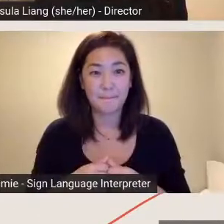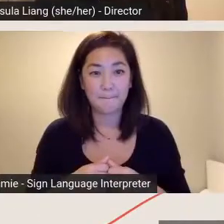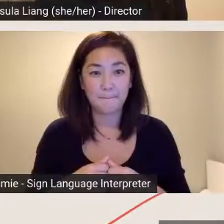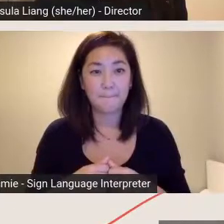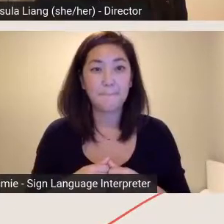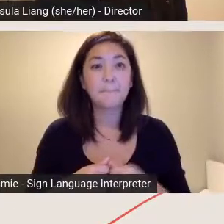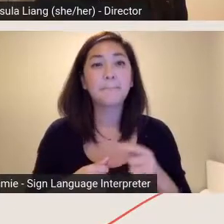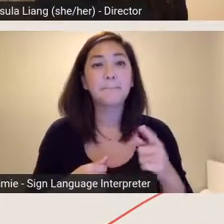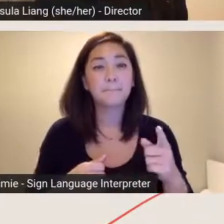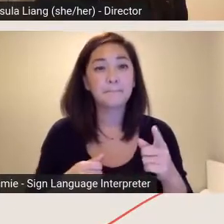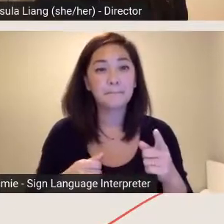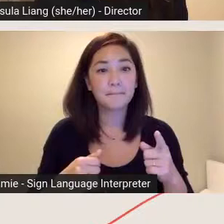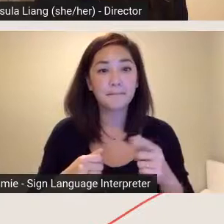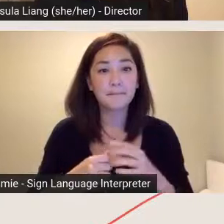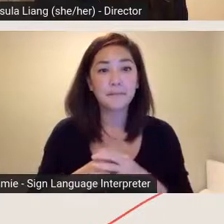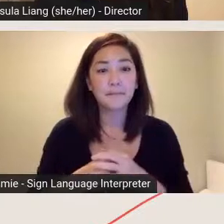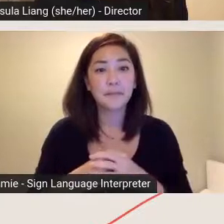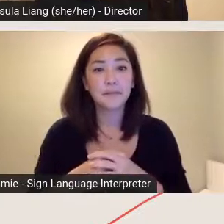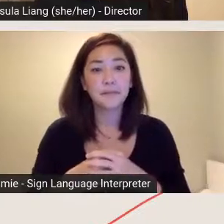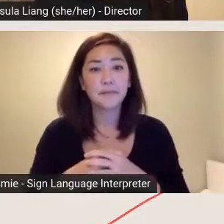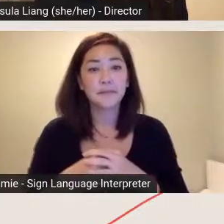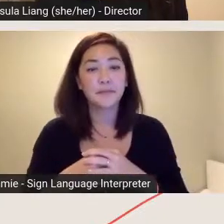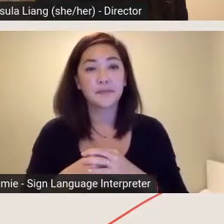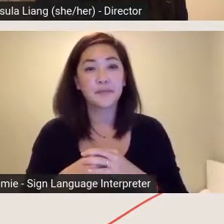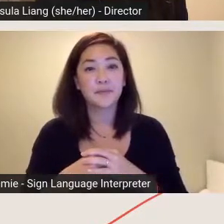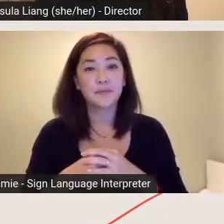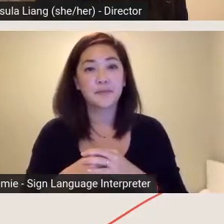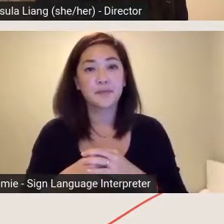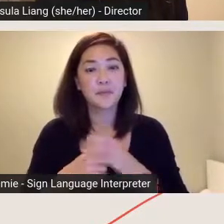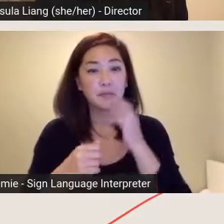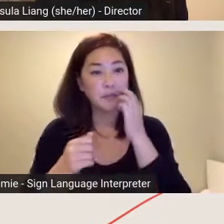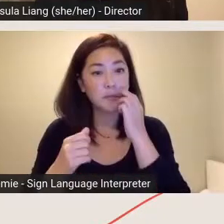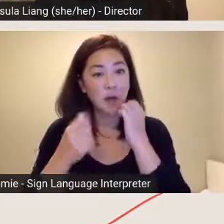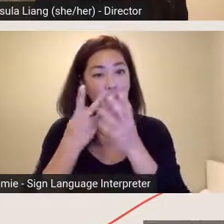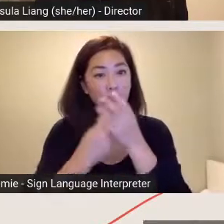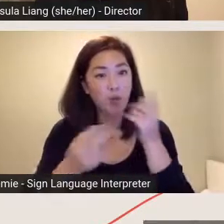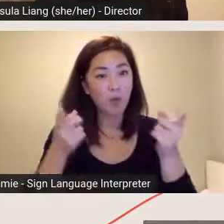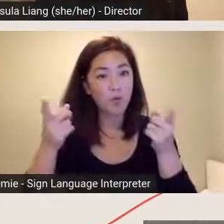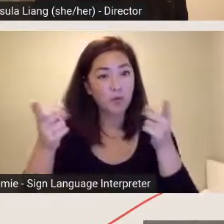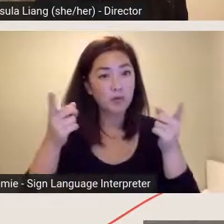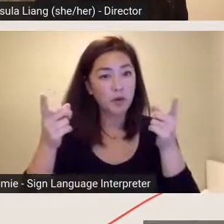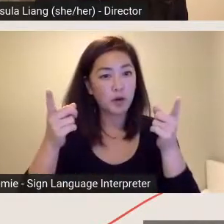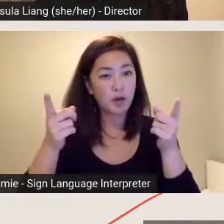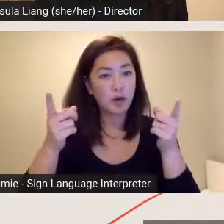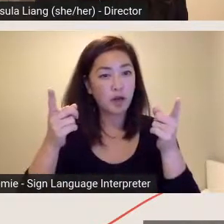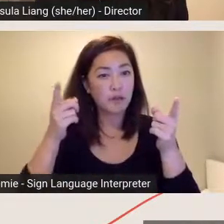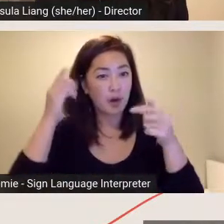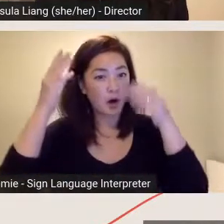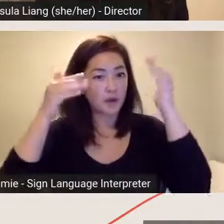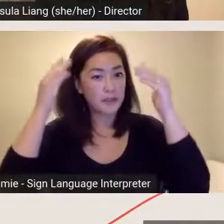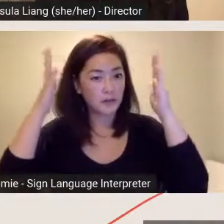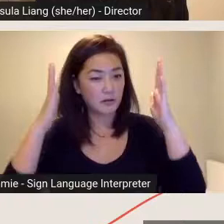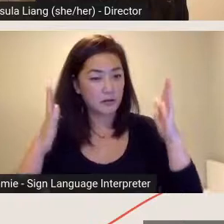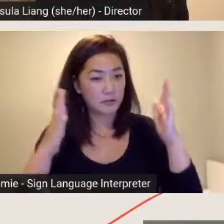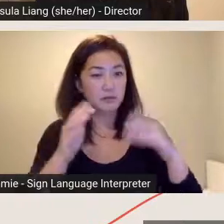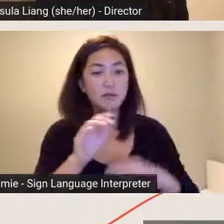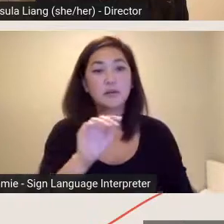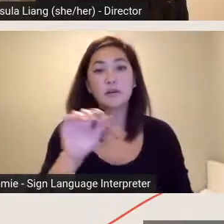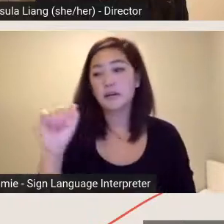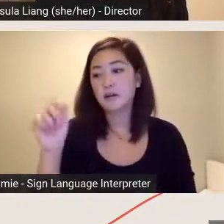infantilize them because they are adults. And Ursula made a great point when